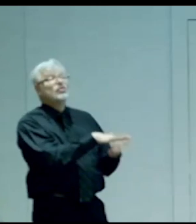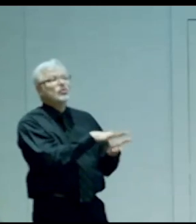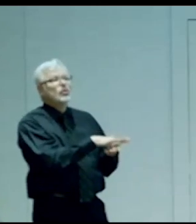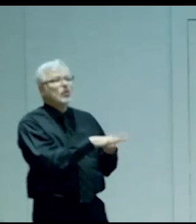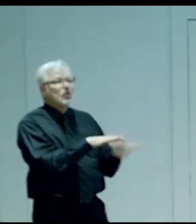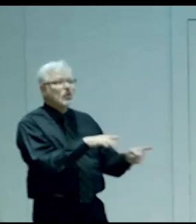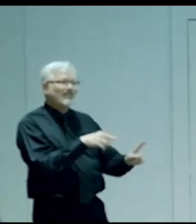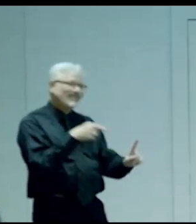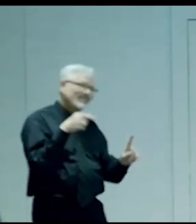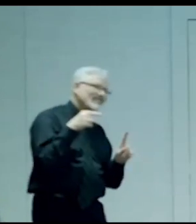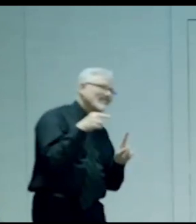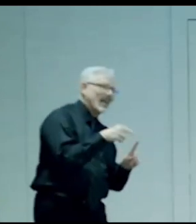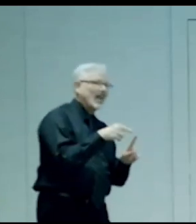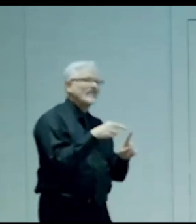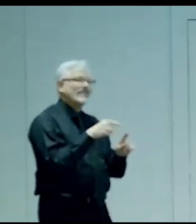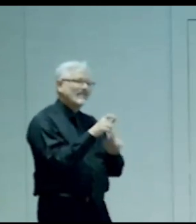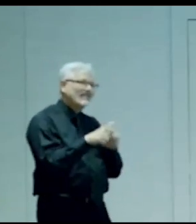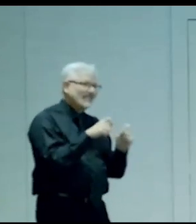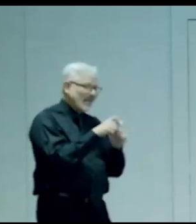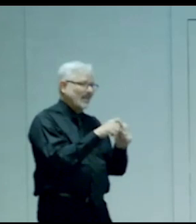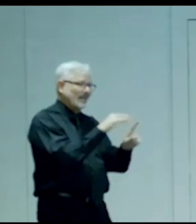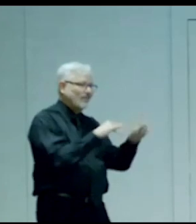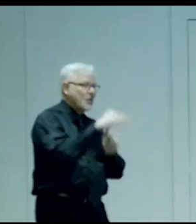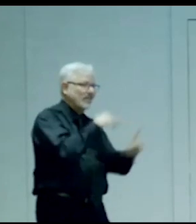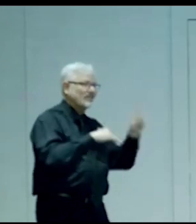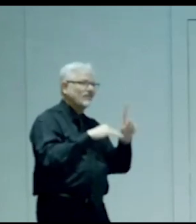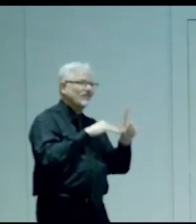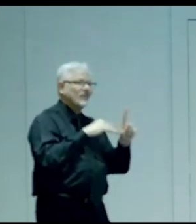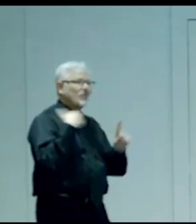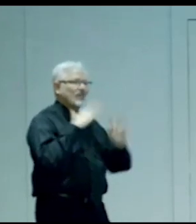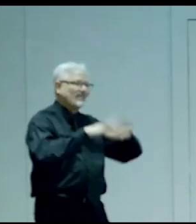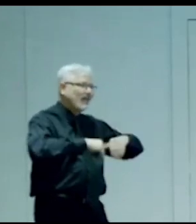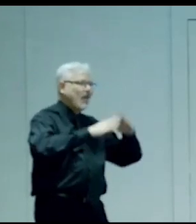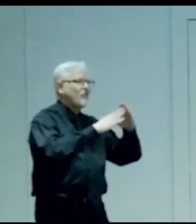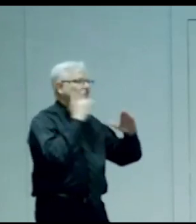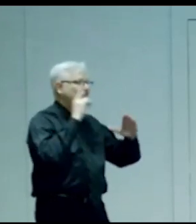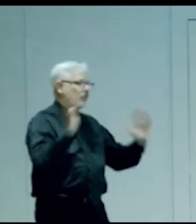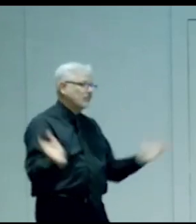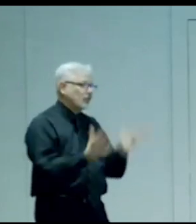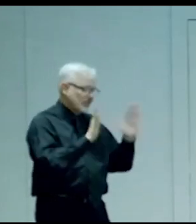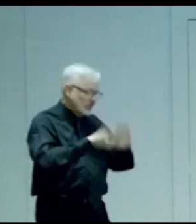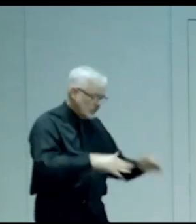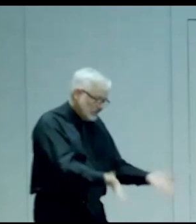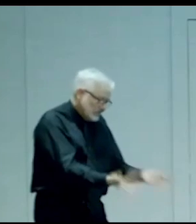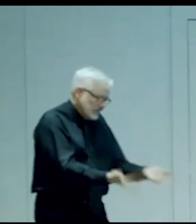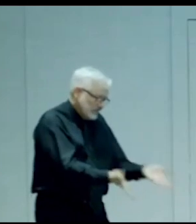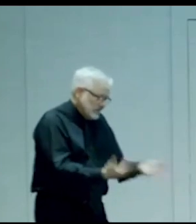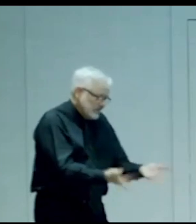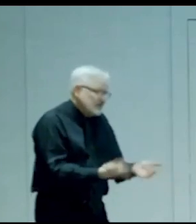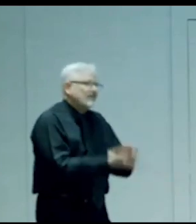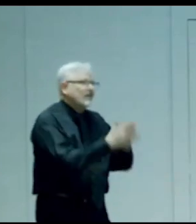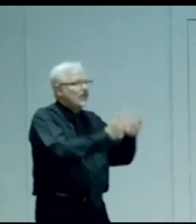very entity societies invent to bring their children to a level of understanding necessary